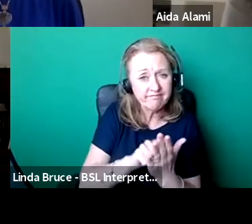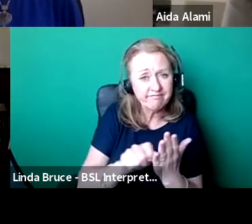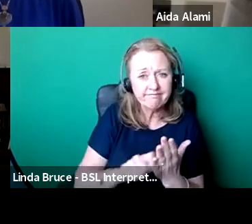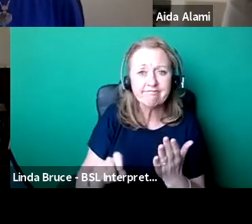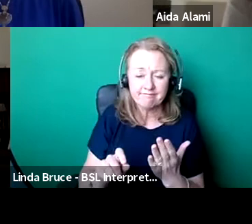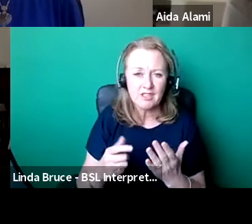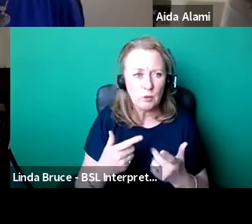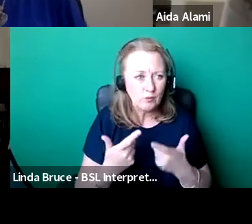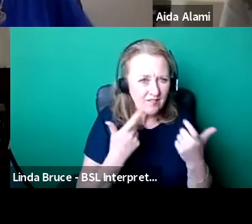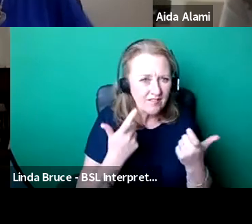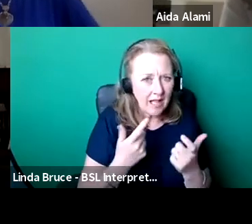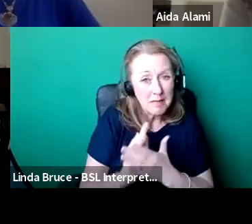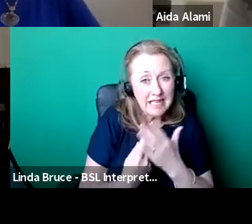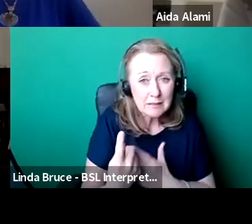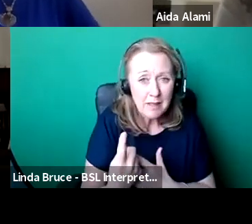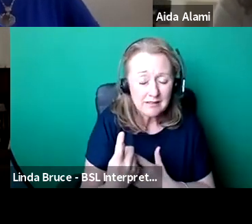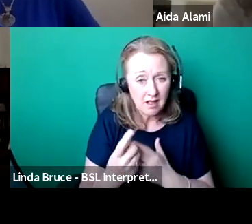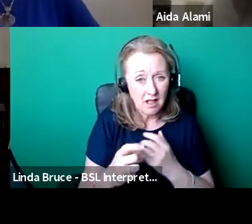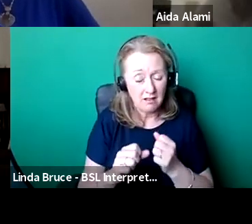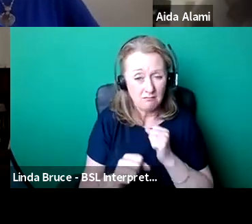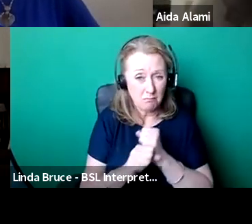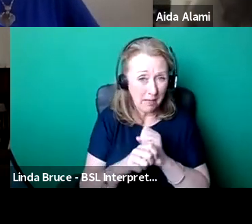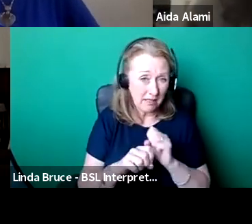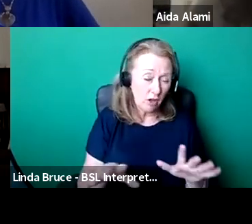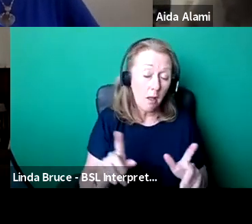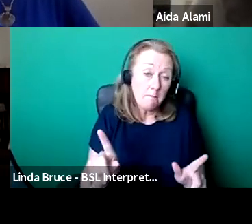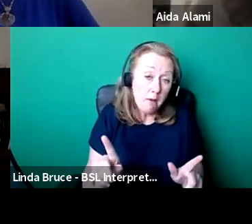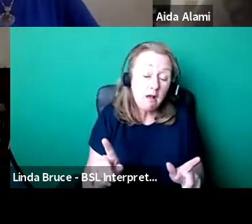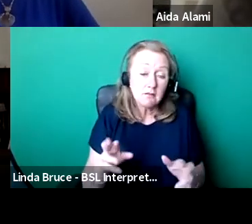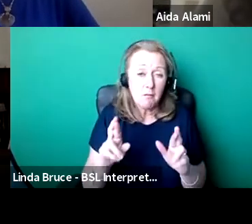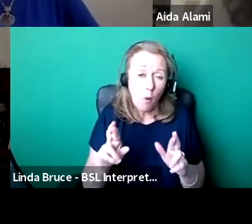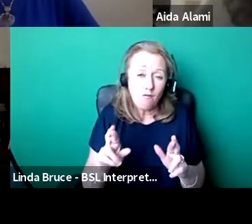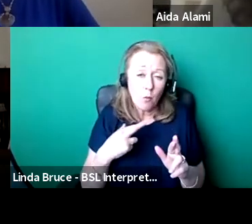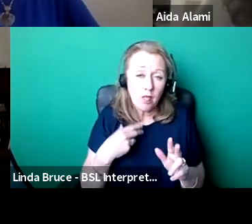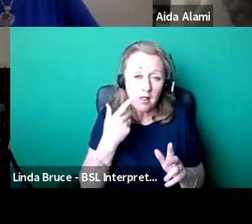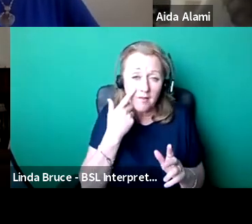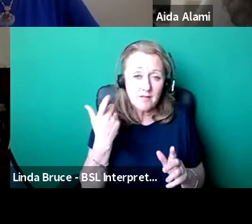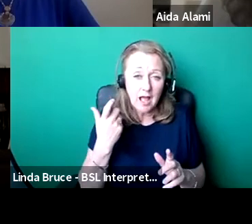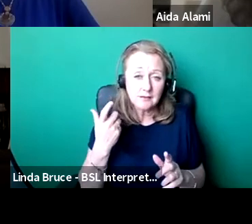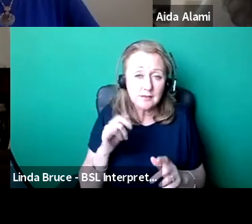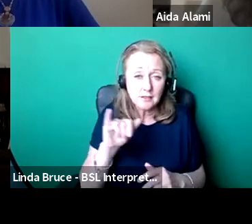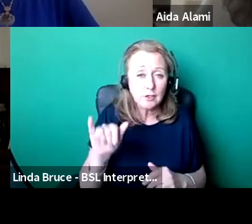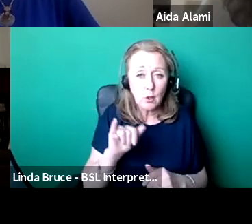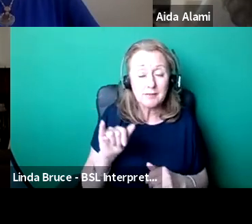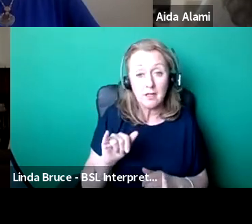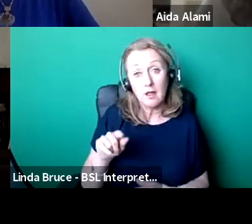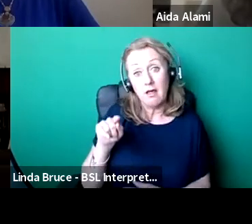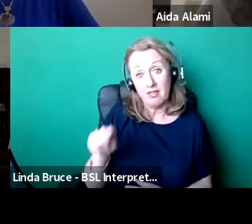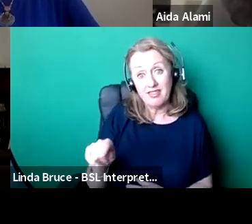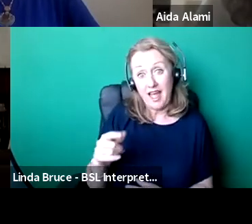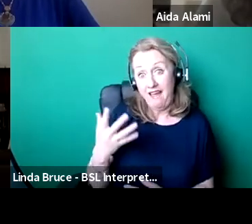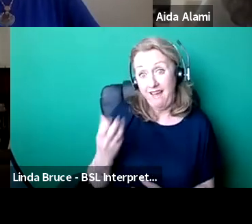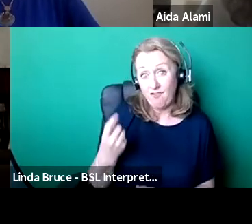smaller publisher perhaps. But we are still hopeful that we will find. I mean, there is an Israeli publisher that wanted to publish the book, but